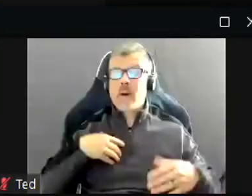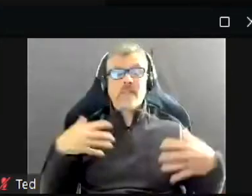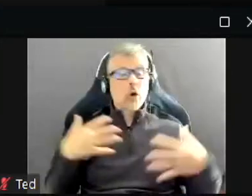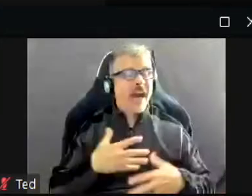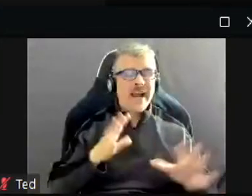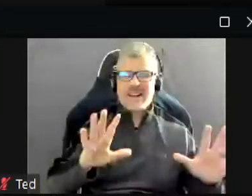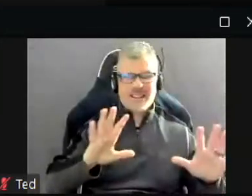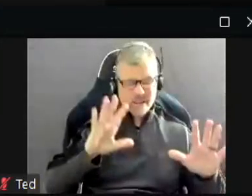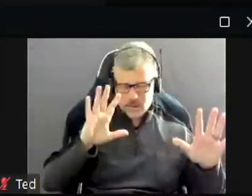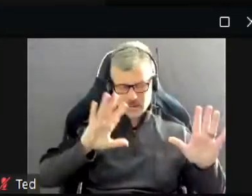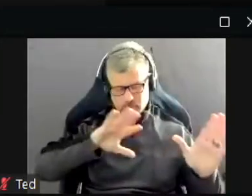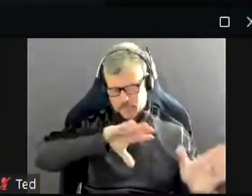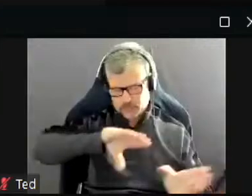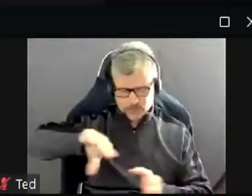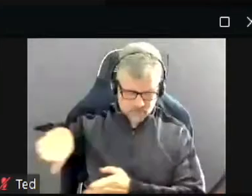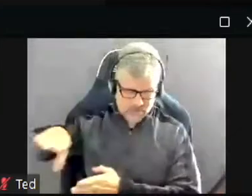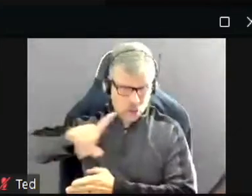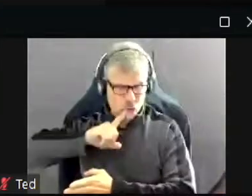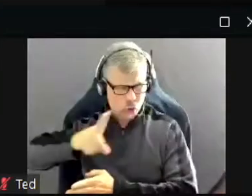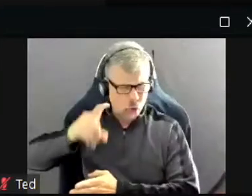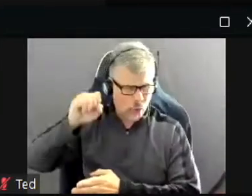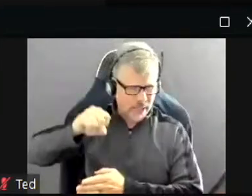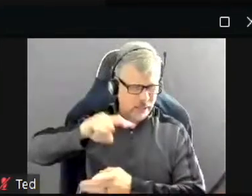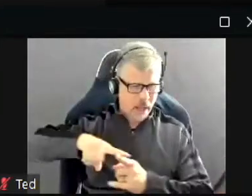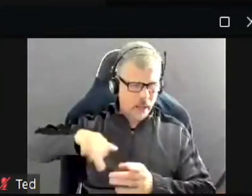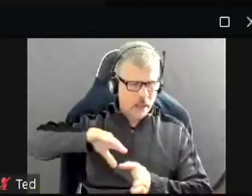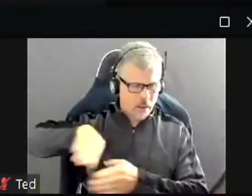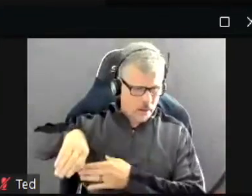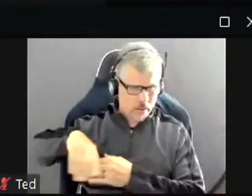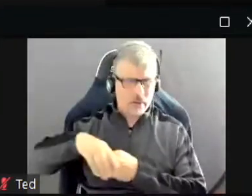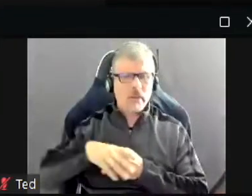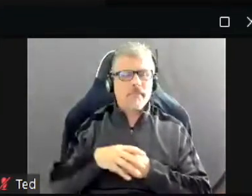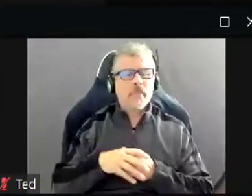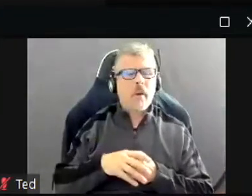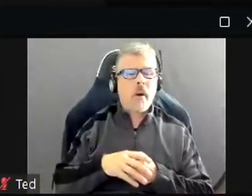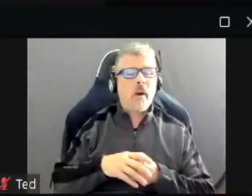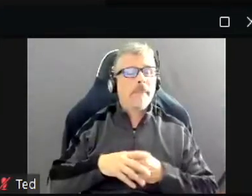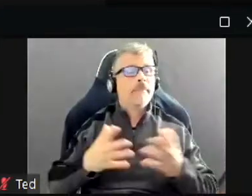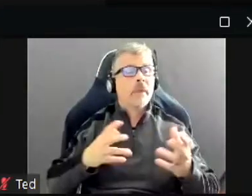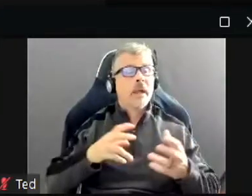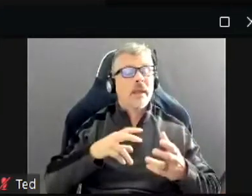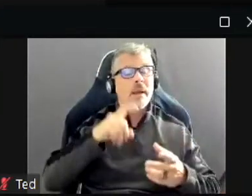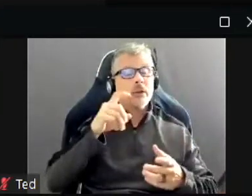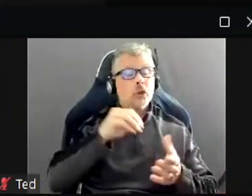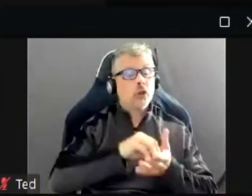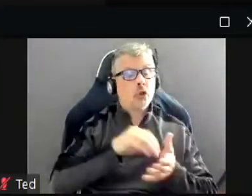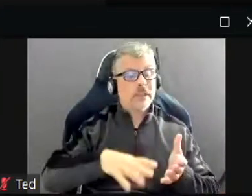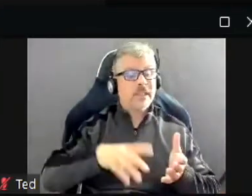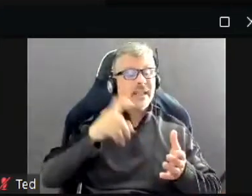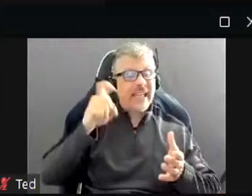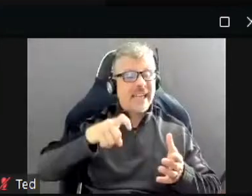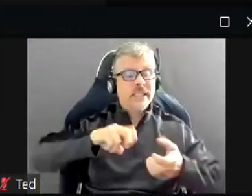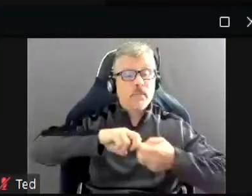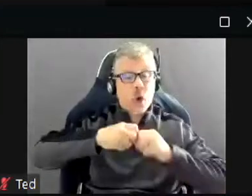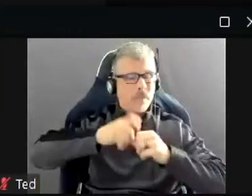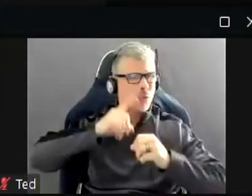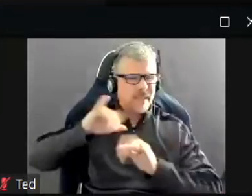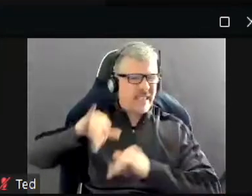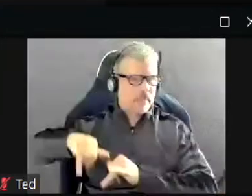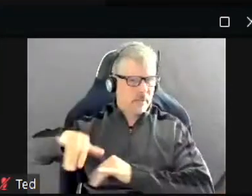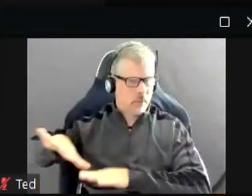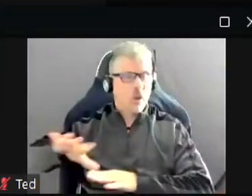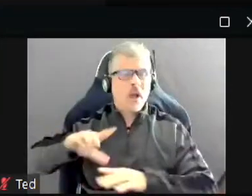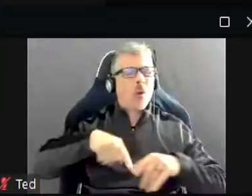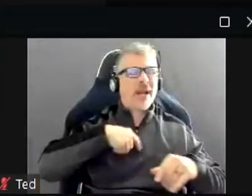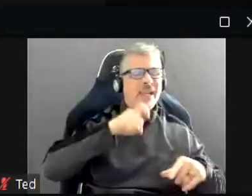those things are true, the problems and the needs of the students aren't going to change. So